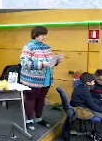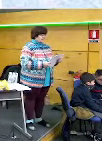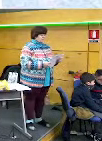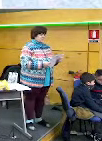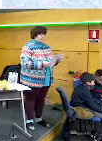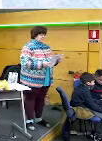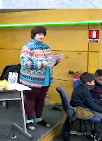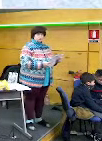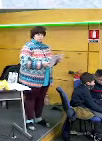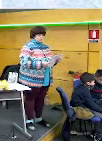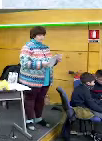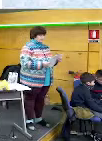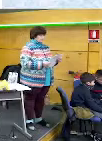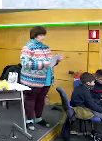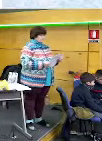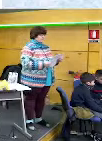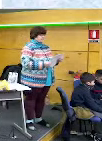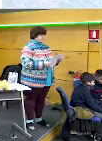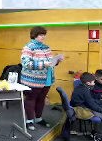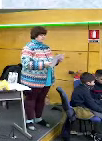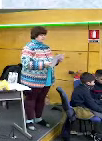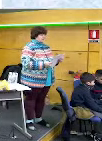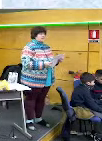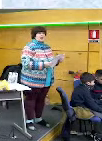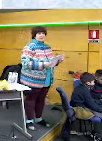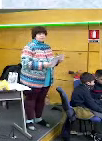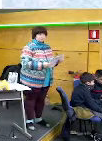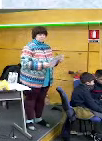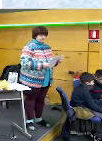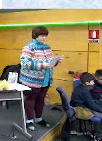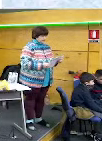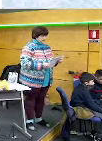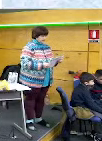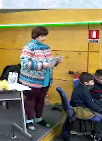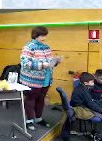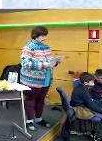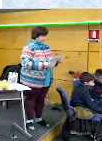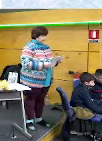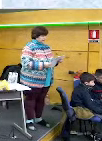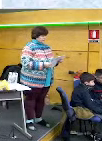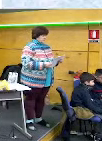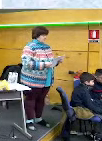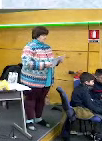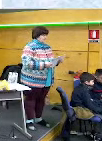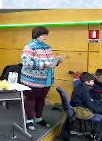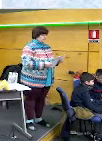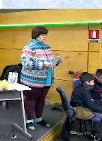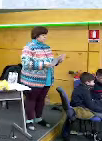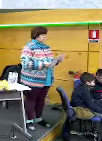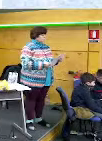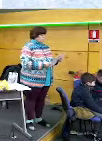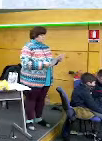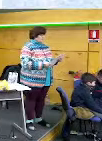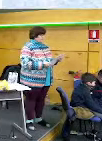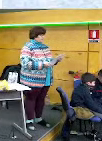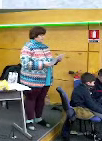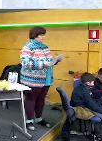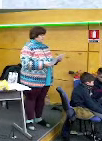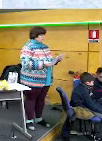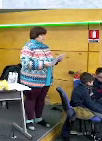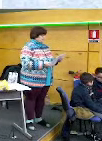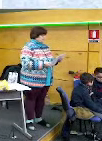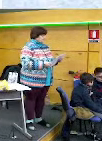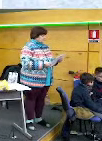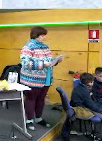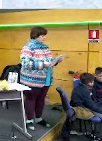swayed. The cashews went crazy, a knot was afraid. The buttons were frightened,